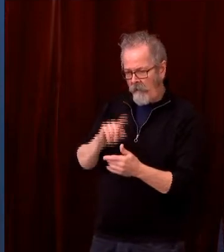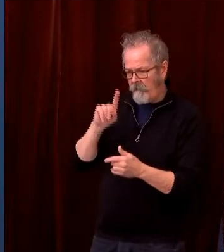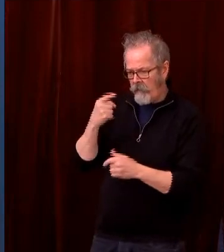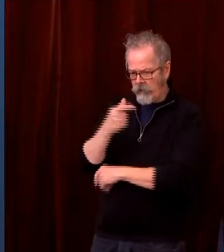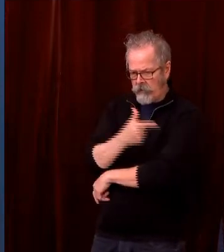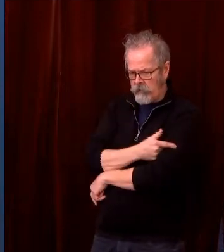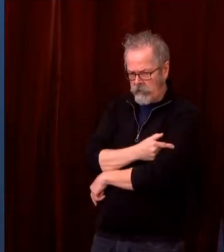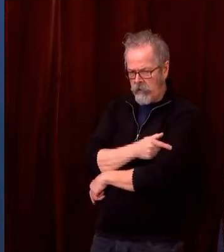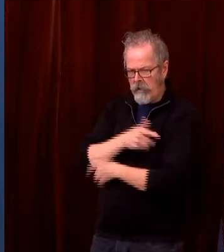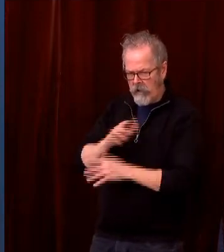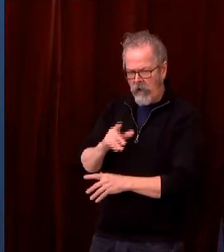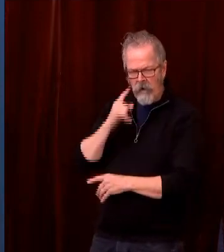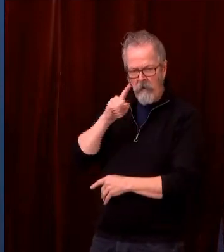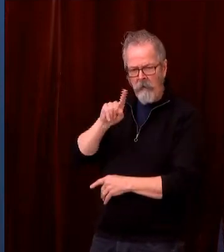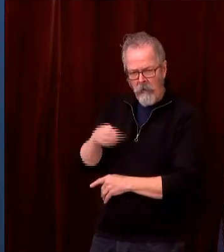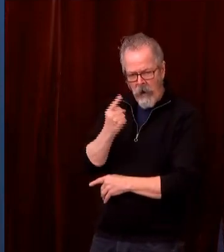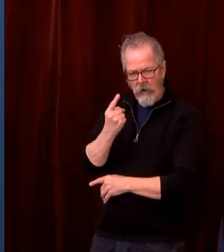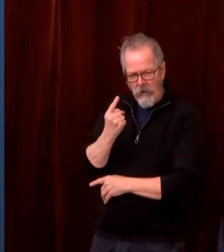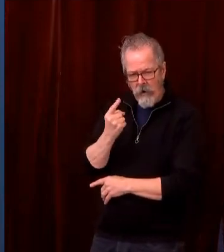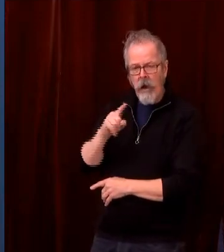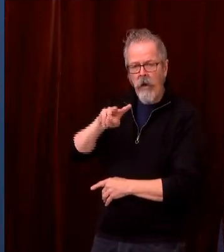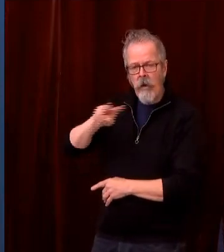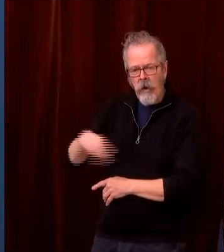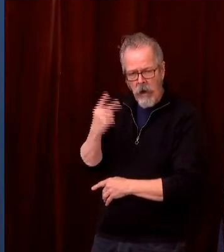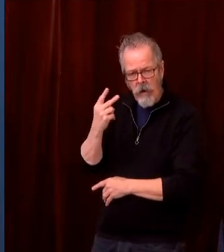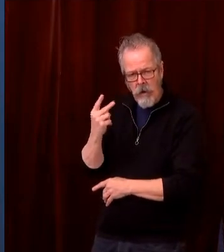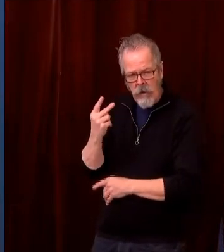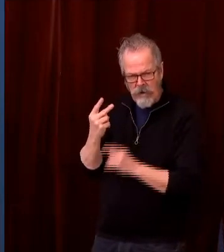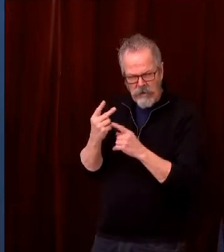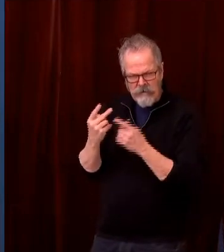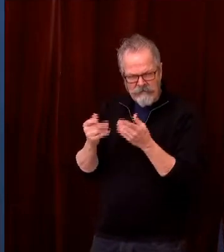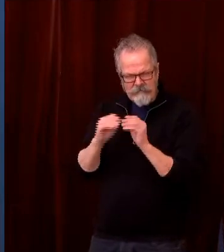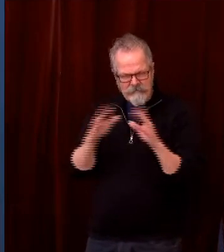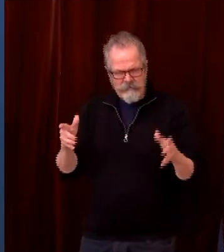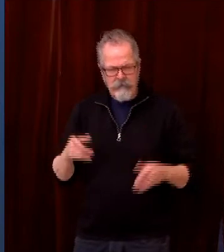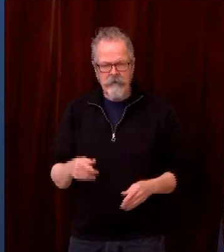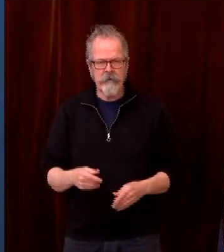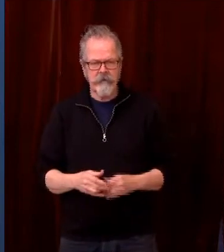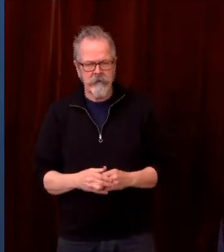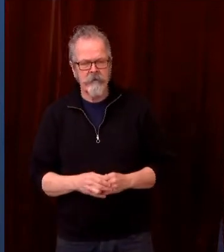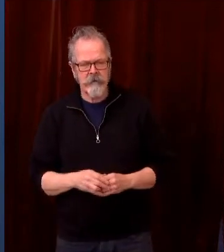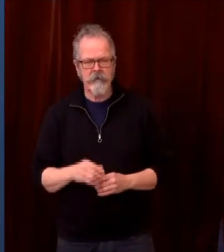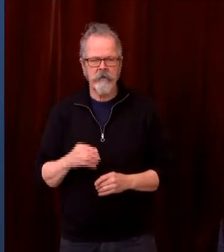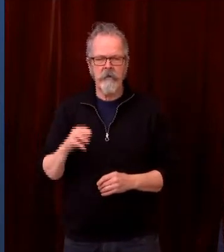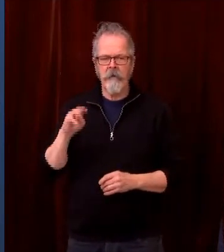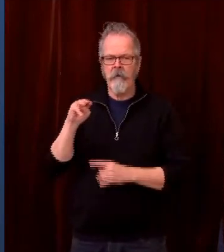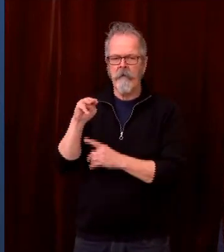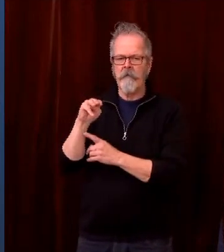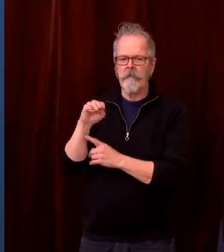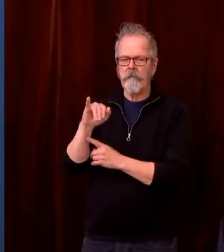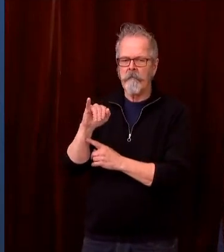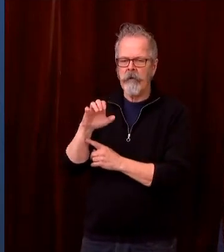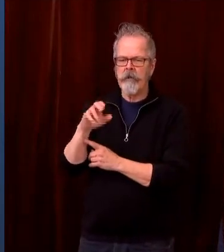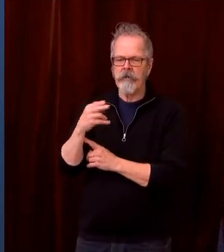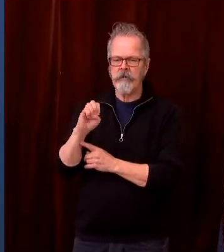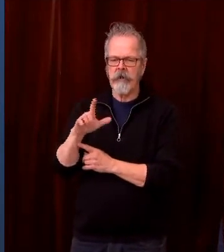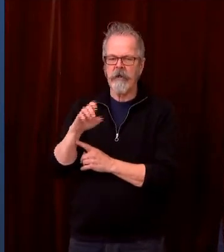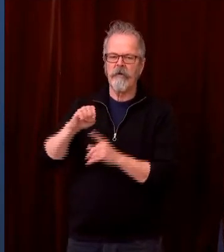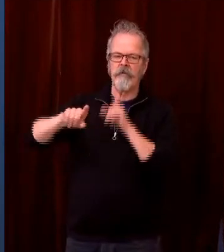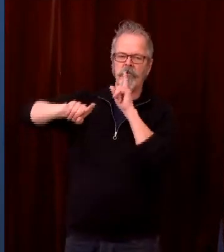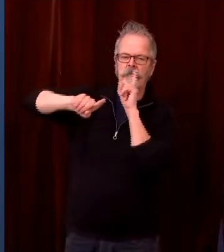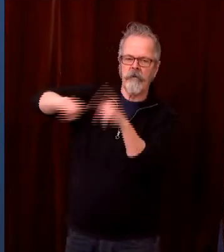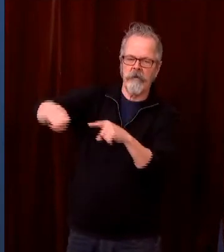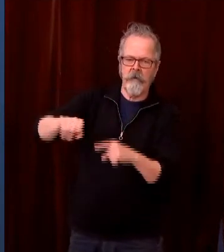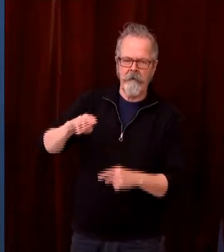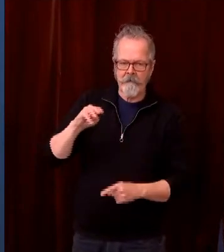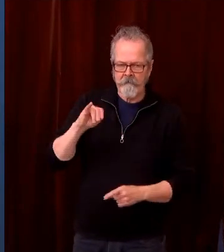Yeah, for the first question about the phone lines, I'd like to, if you could follow up with the DOH PIOs. I know we're working on getting